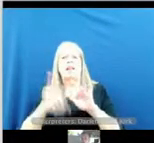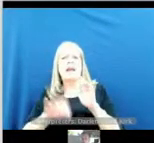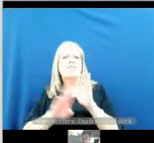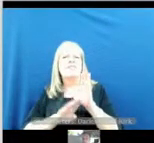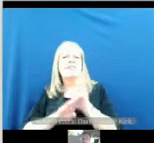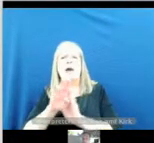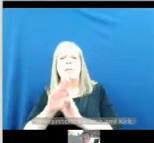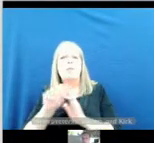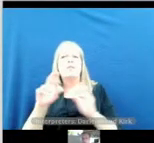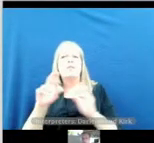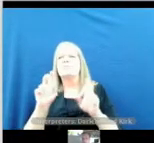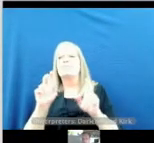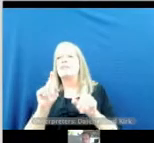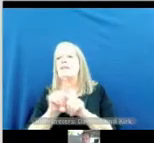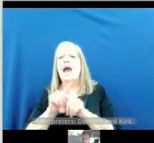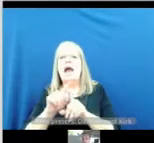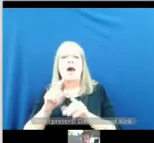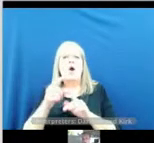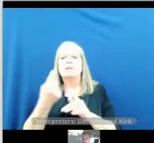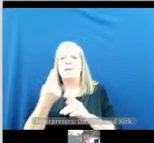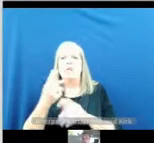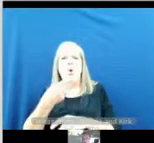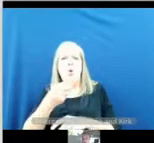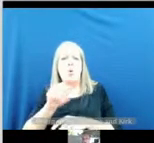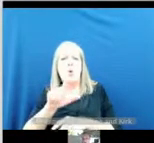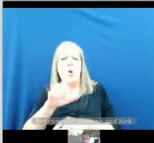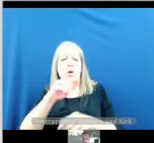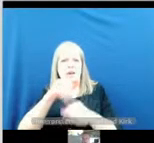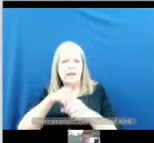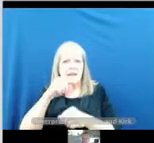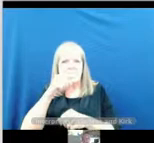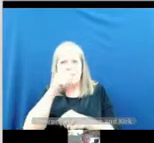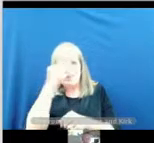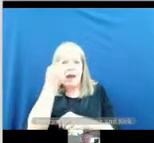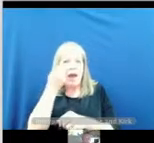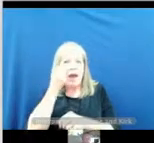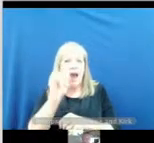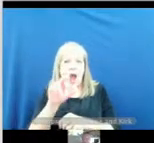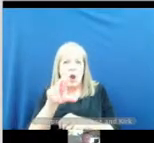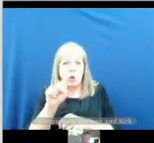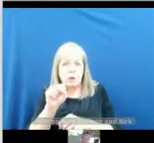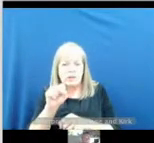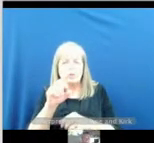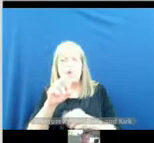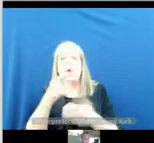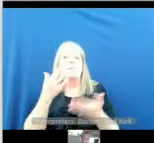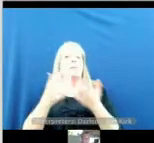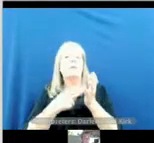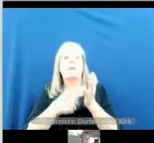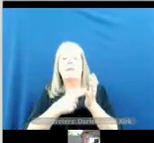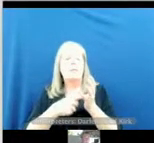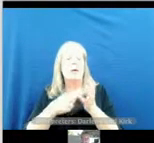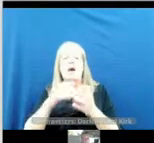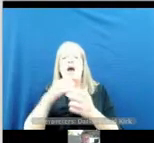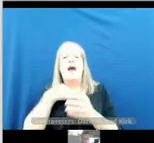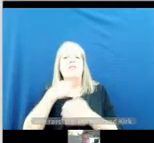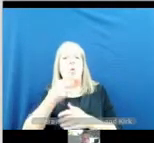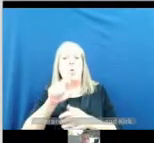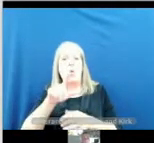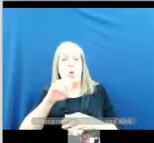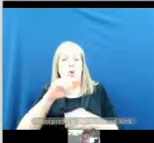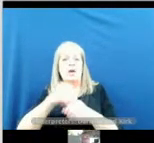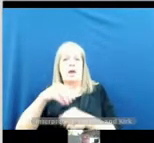hole in usually the iris, or it could also be a hole or a gap missing in the optic nerve. So it's